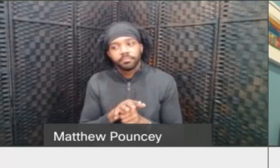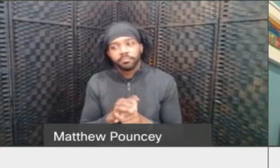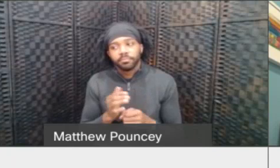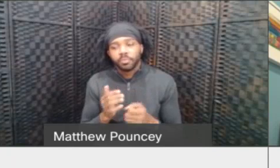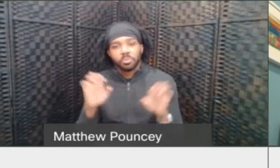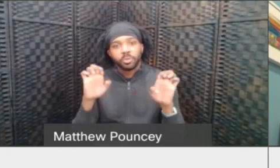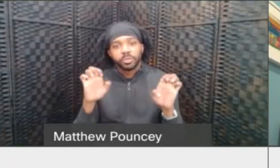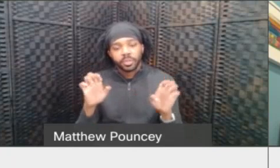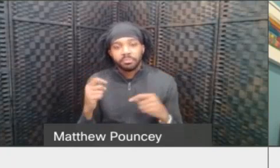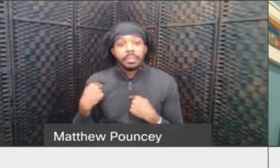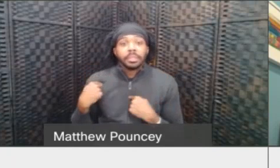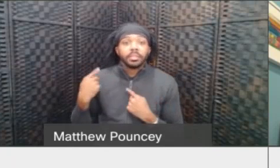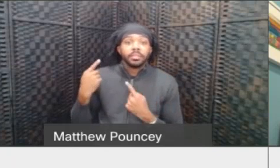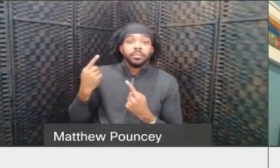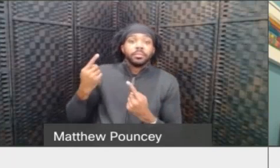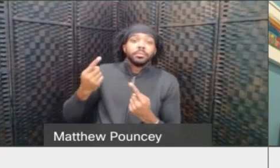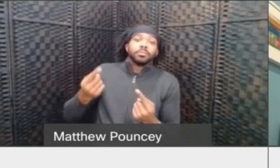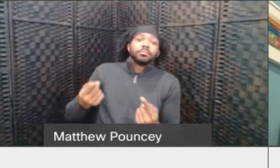since March of 2020.